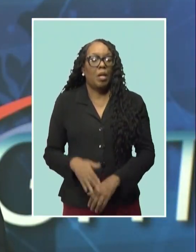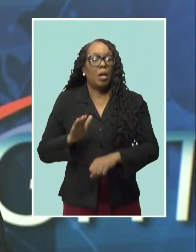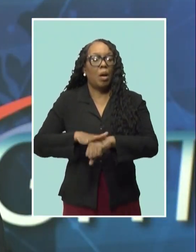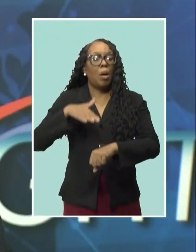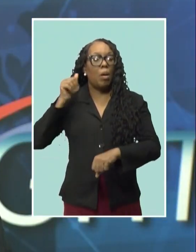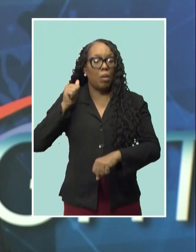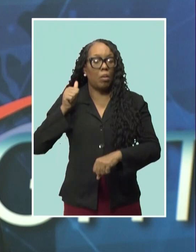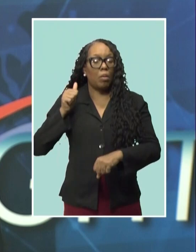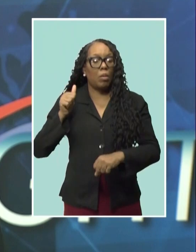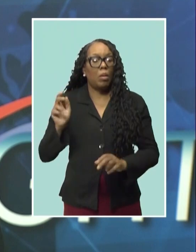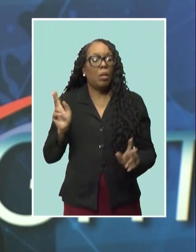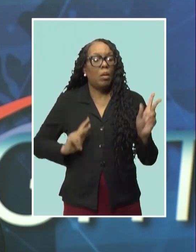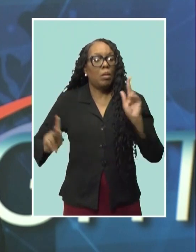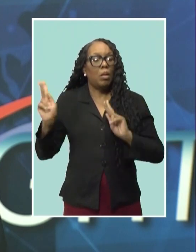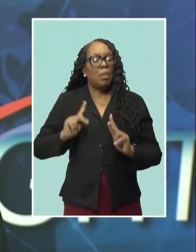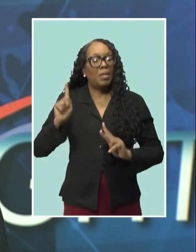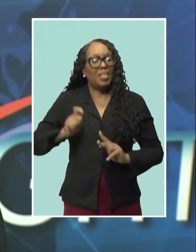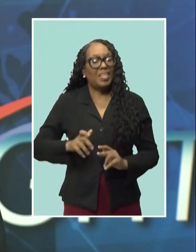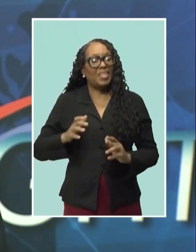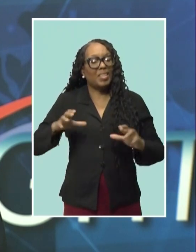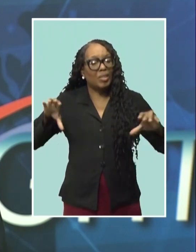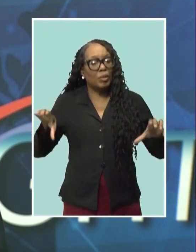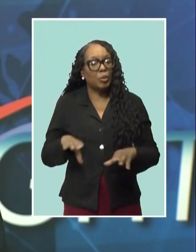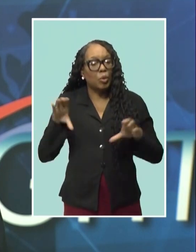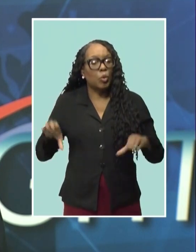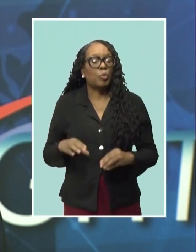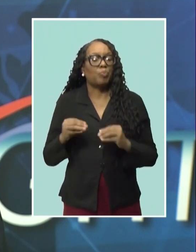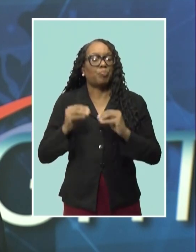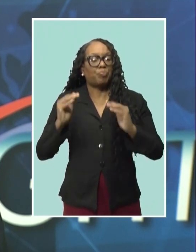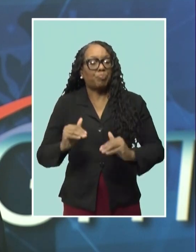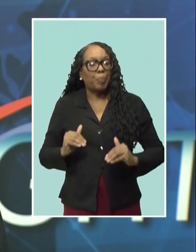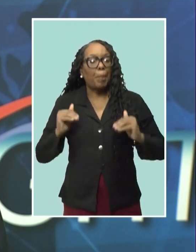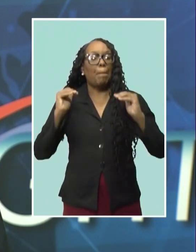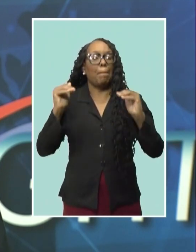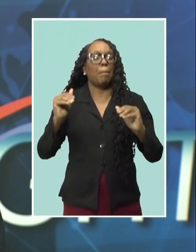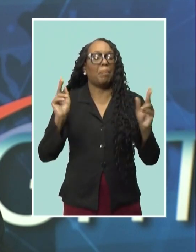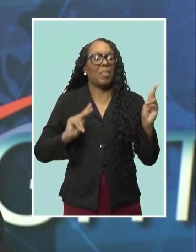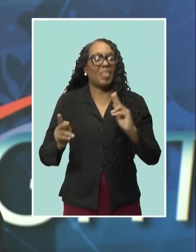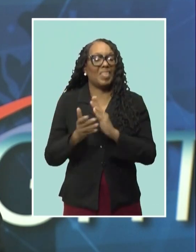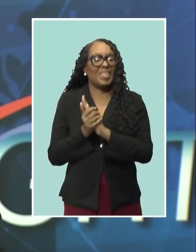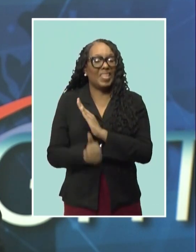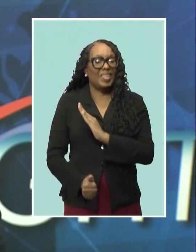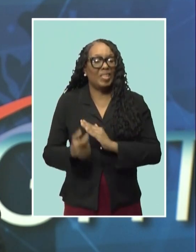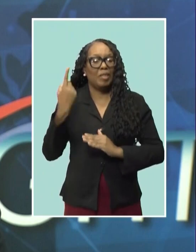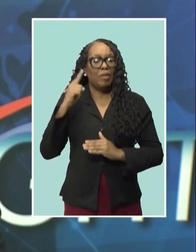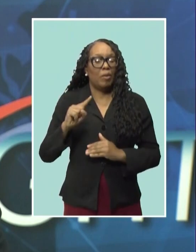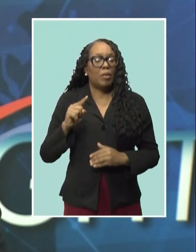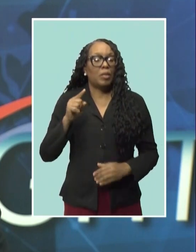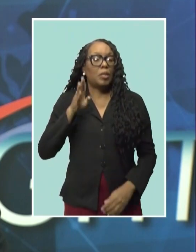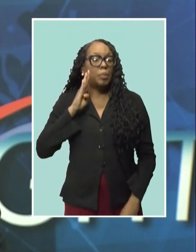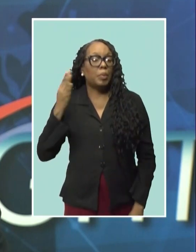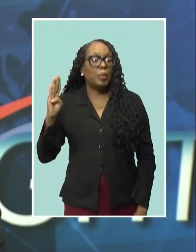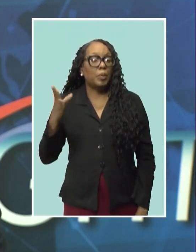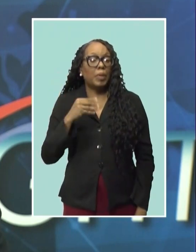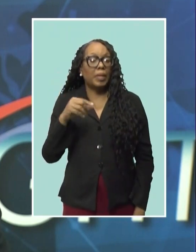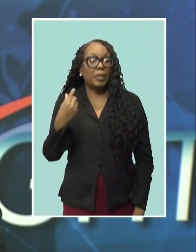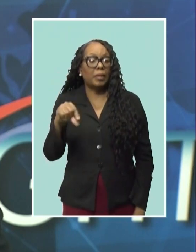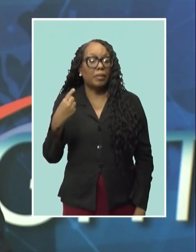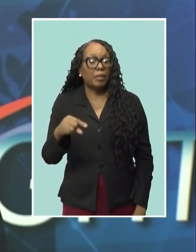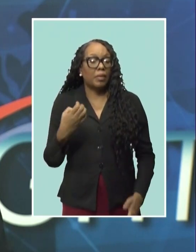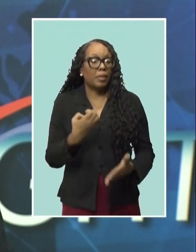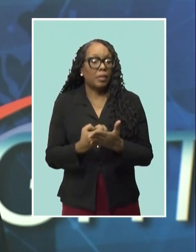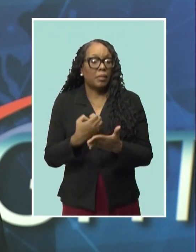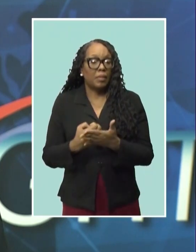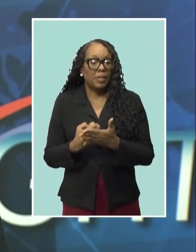There's a call for officials to do more to enhance the skill sets of citizens as a push to advance the blue and green economies